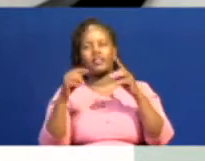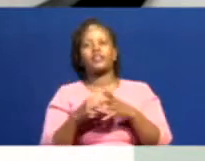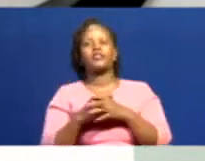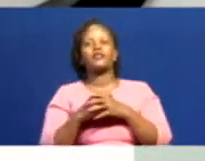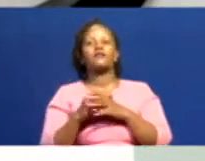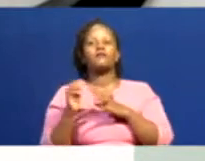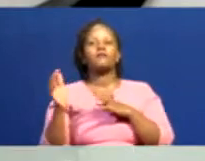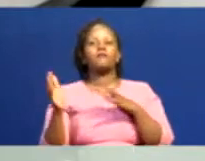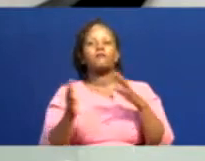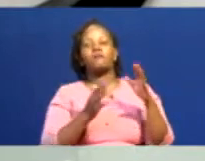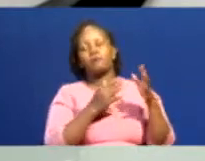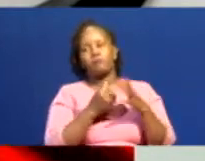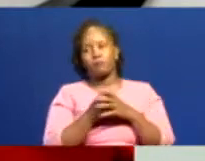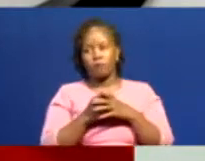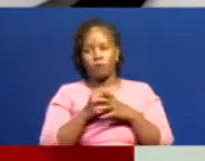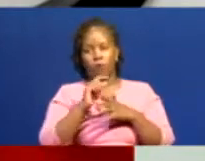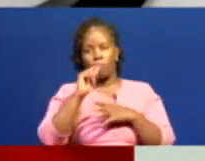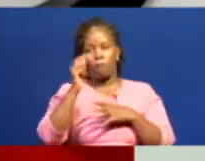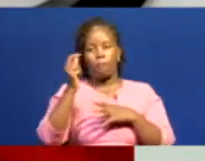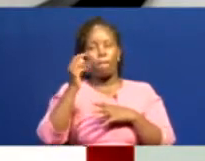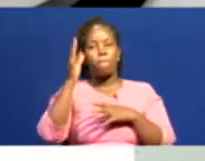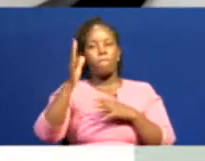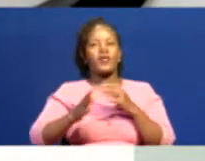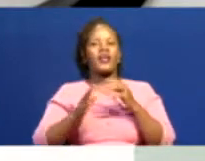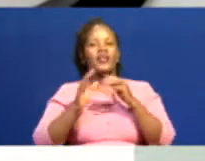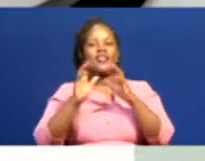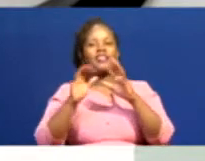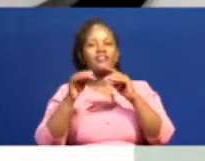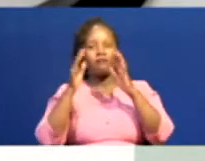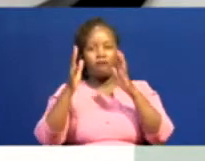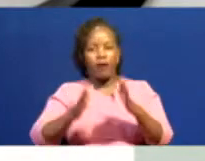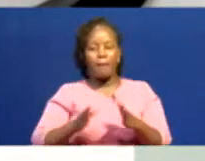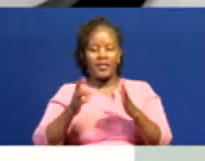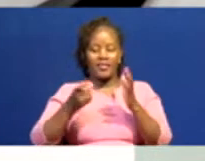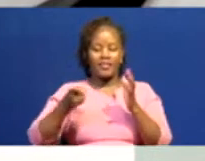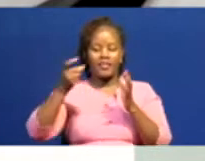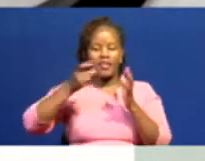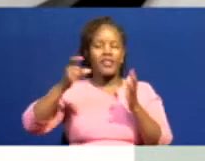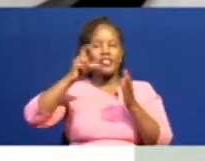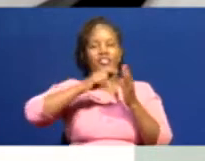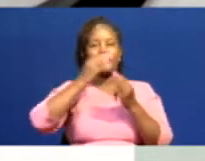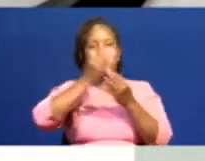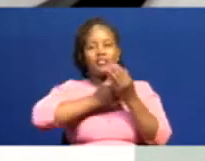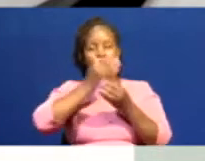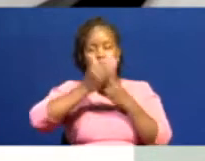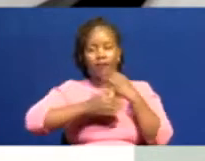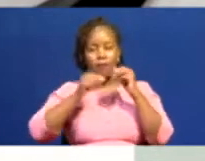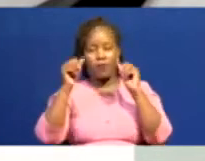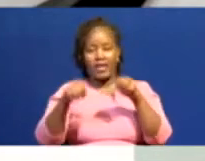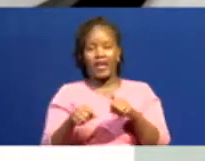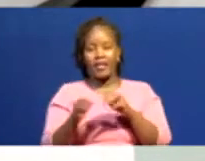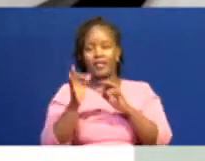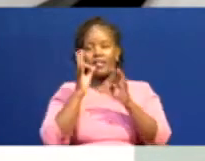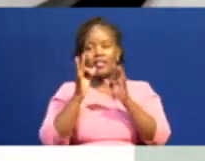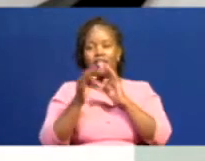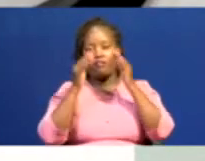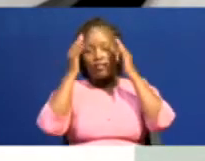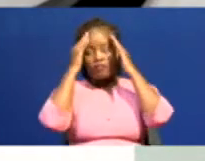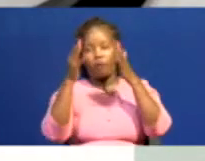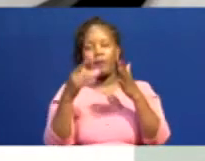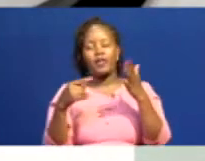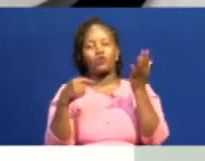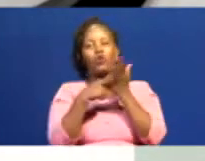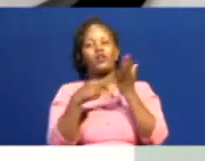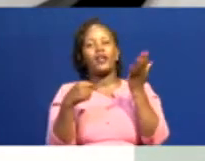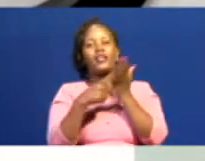Kenyan farmers could increase yields and production efficiency if they embrace technology. Andrew Makatiani, an